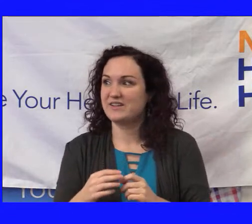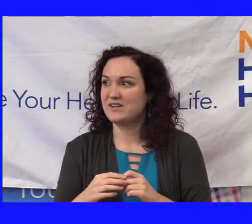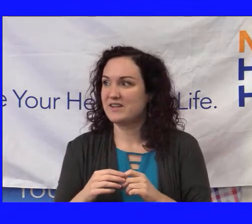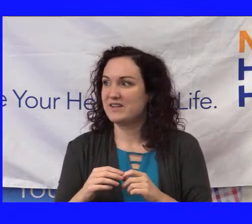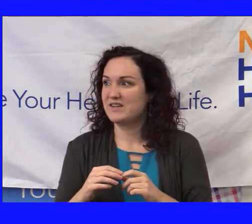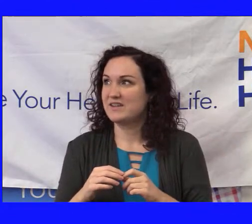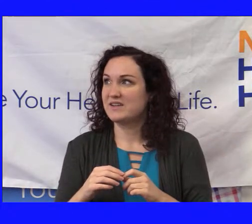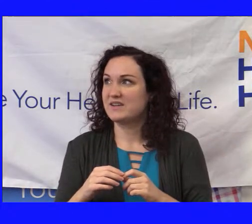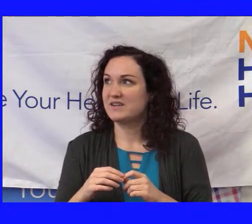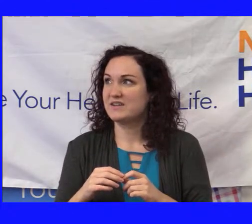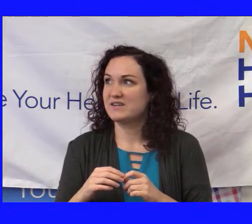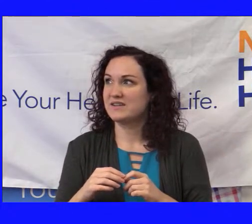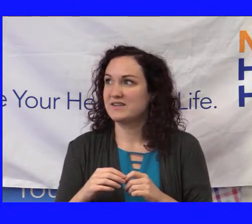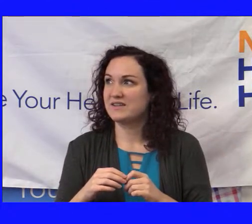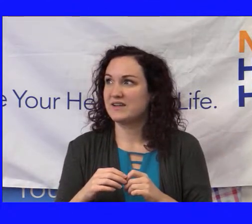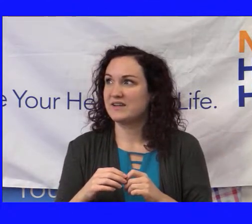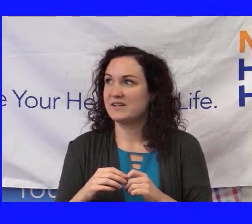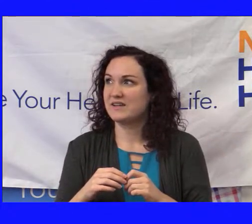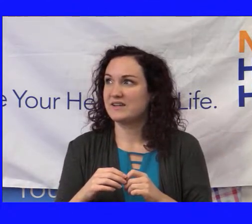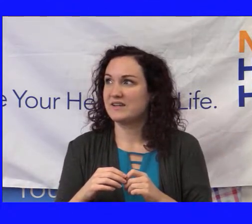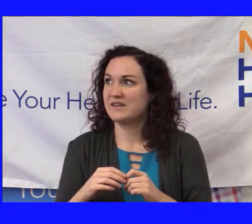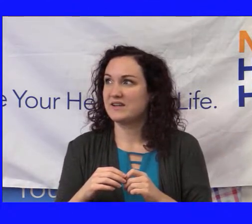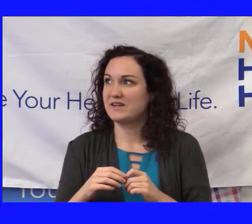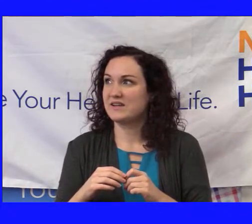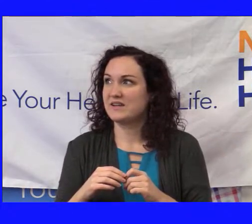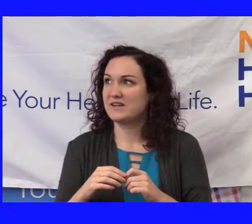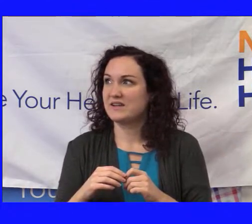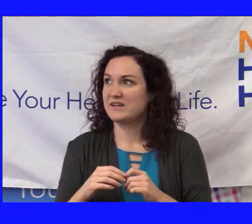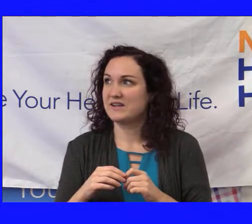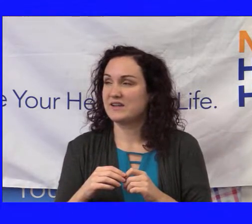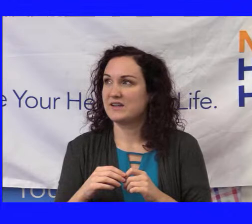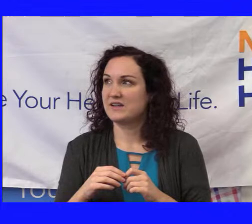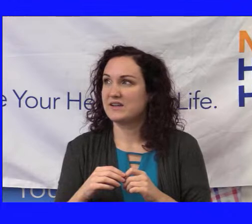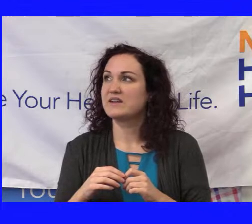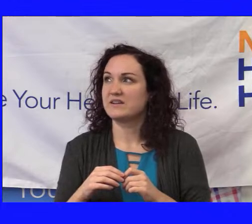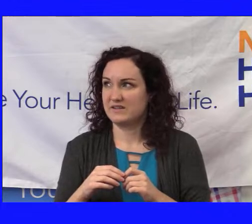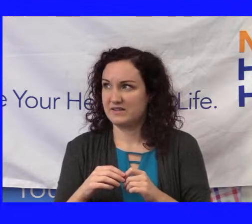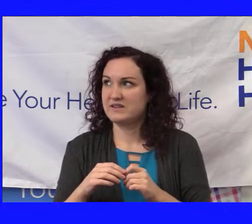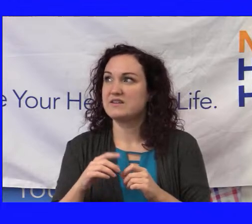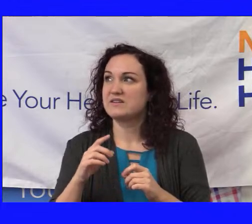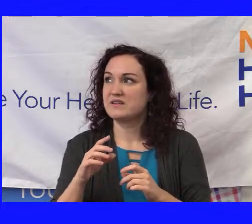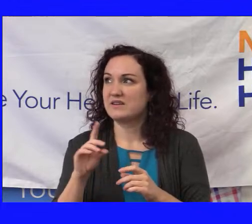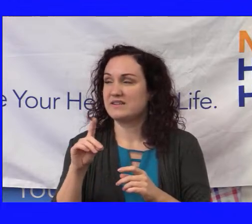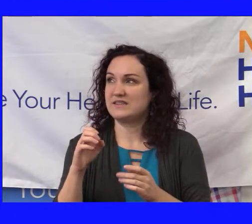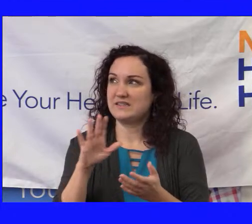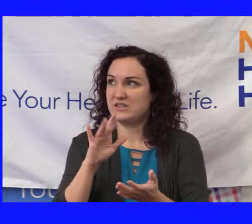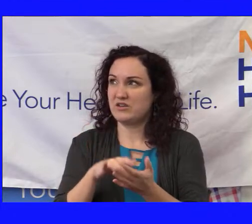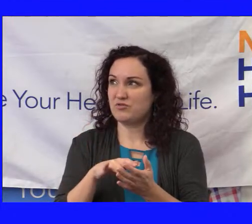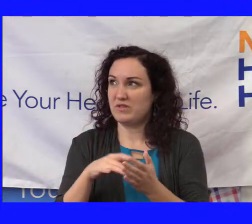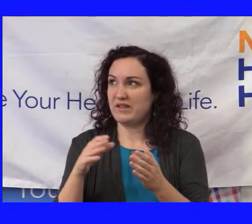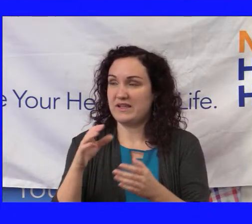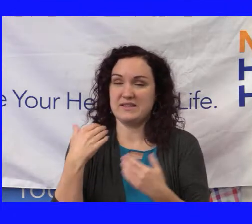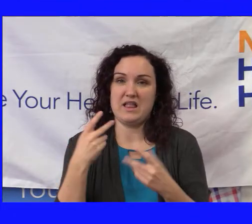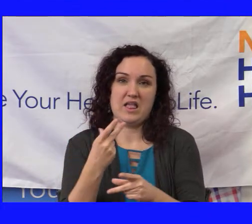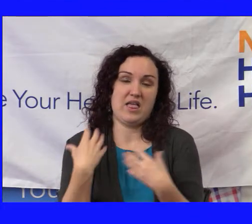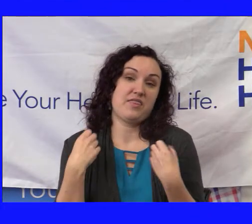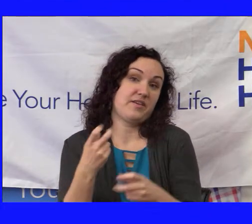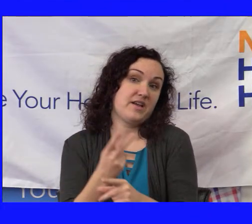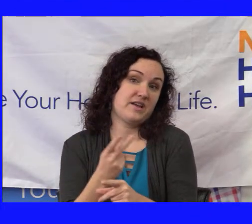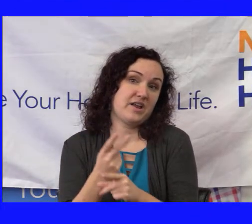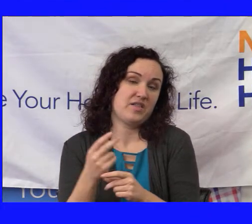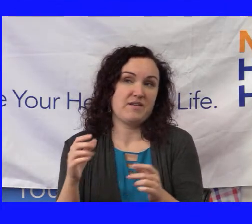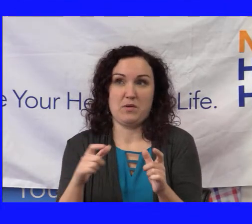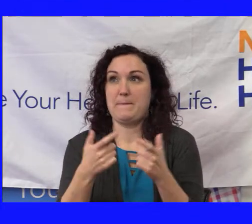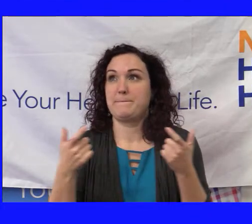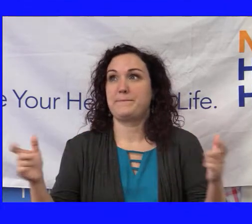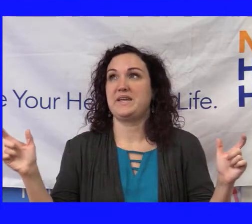this agreement is decentralized for Change Healthcare across their corporate entity. They have a large